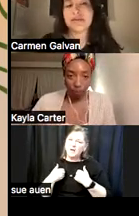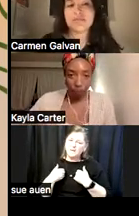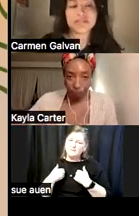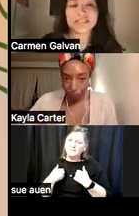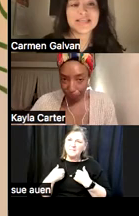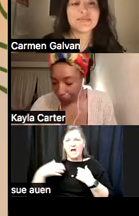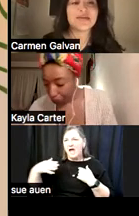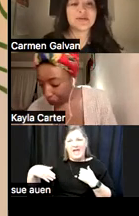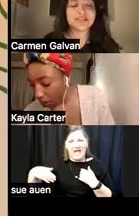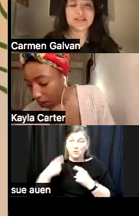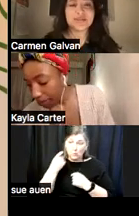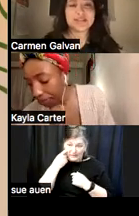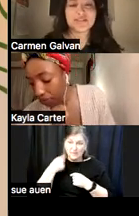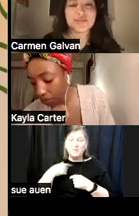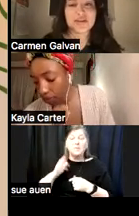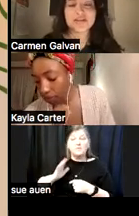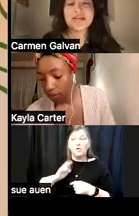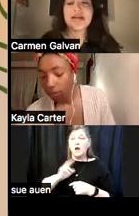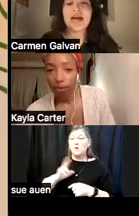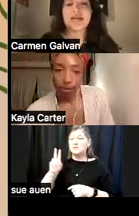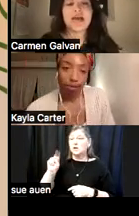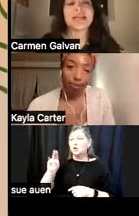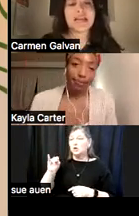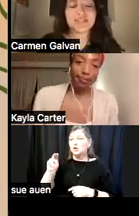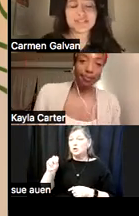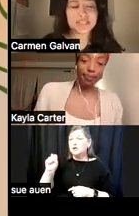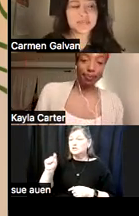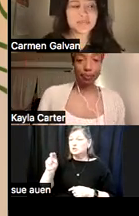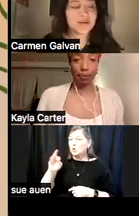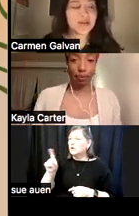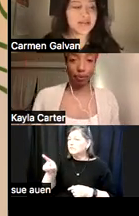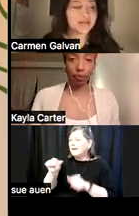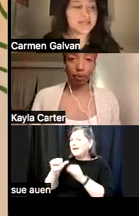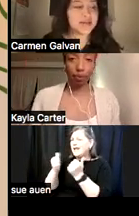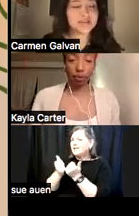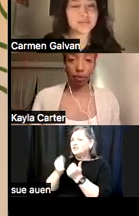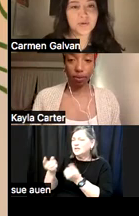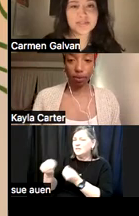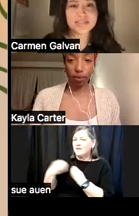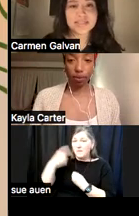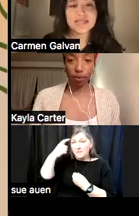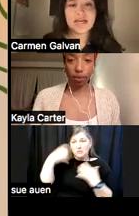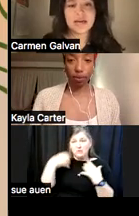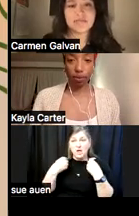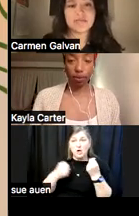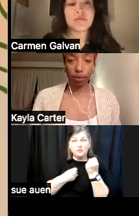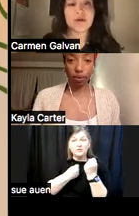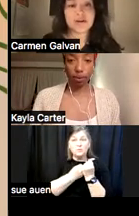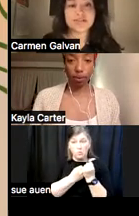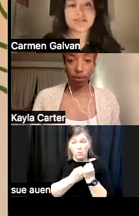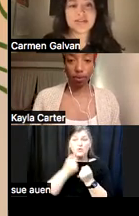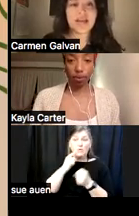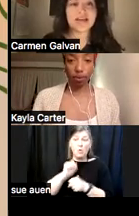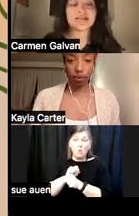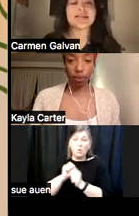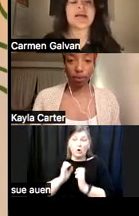I haven't been recently, but I was a union steward at an agency that provided mental health support for